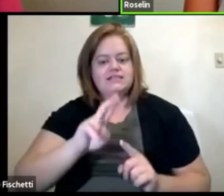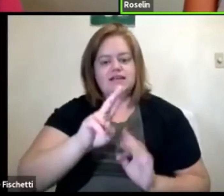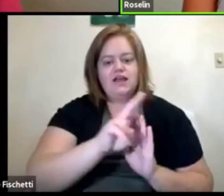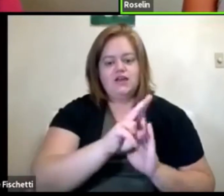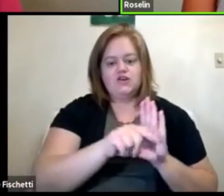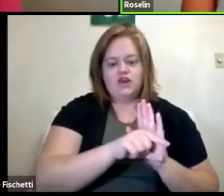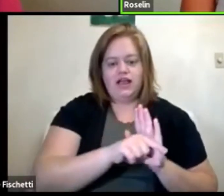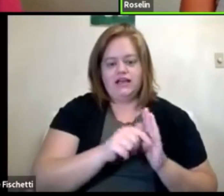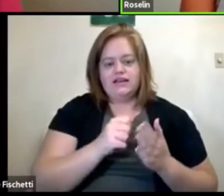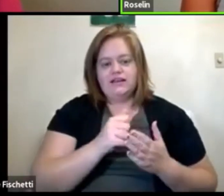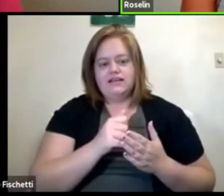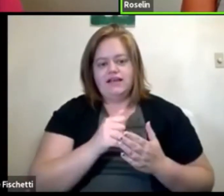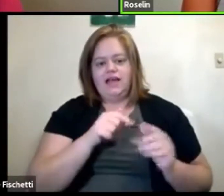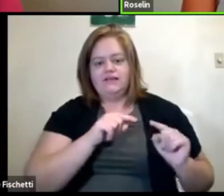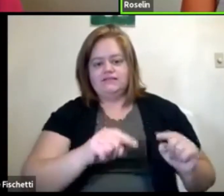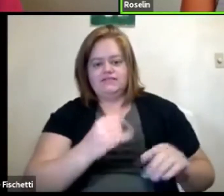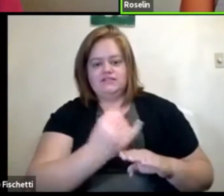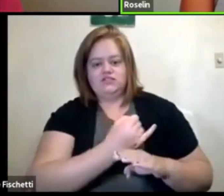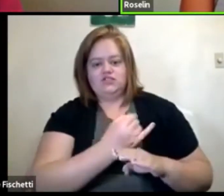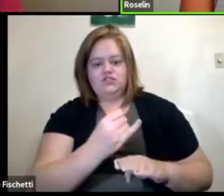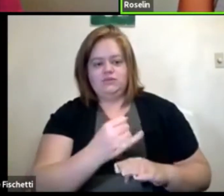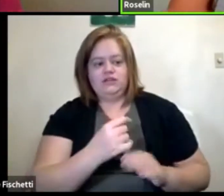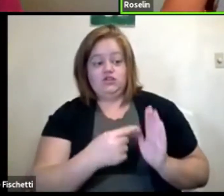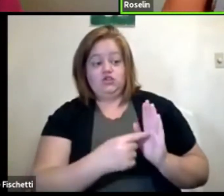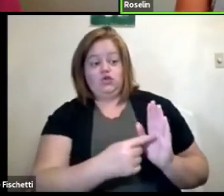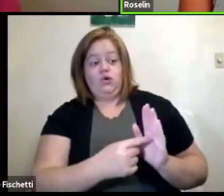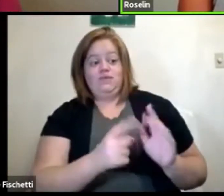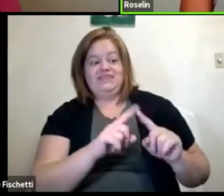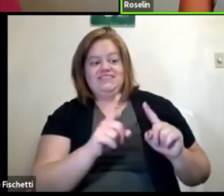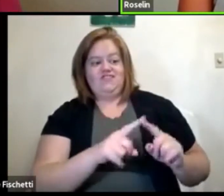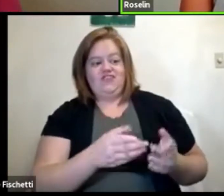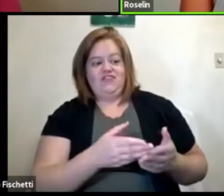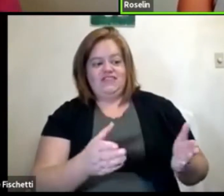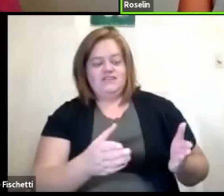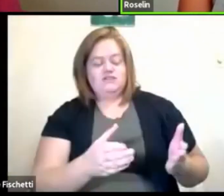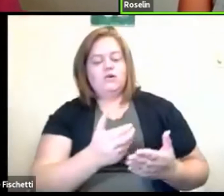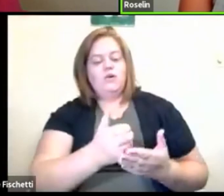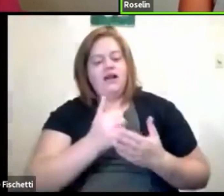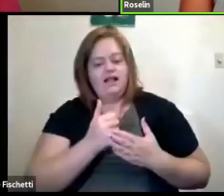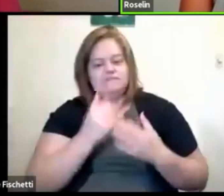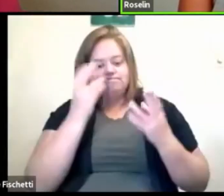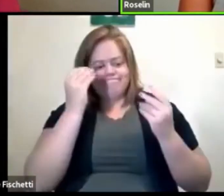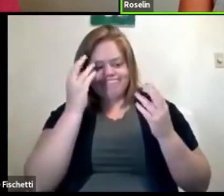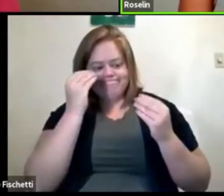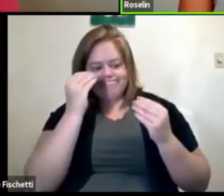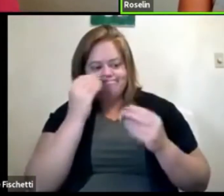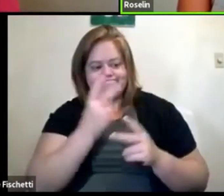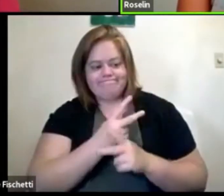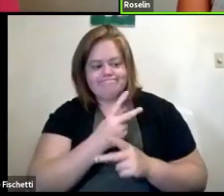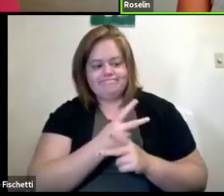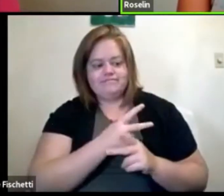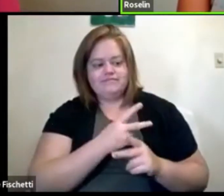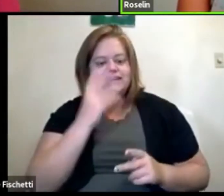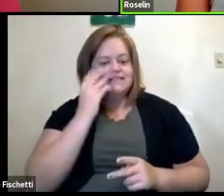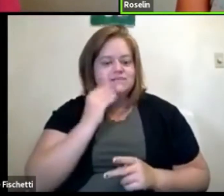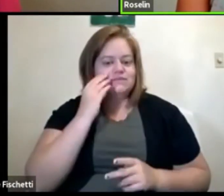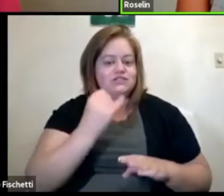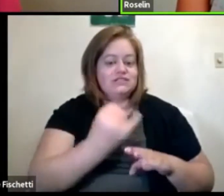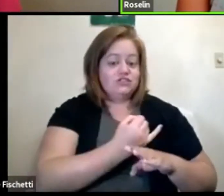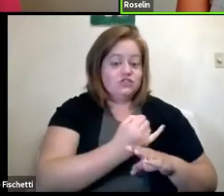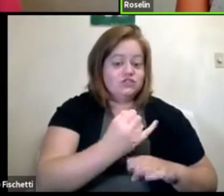different world. So start exploring it that way through an internship, or if you